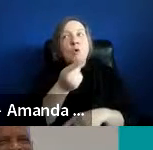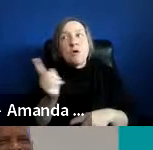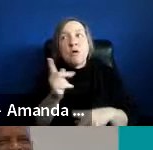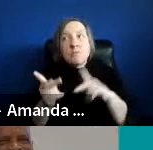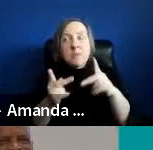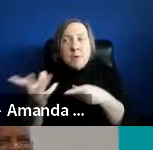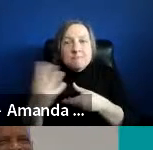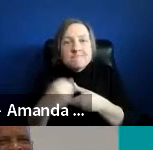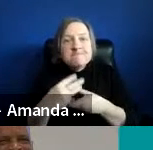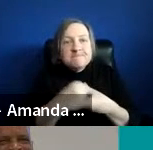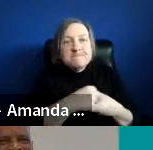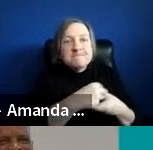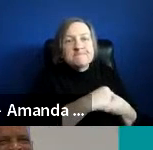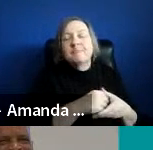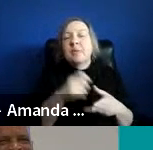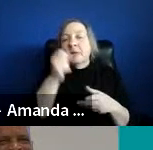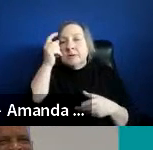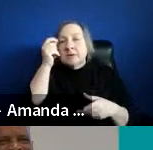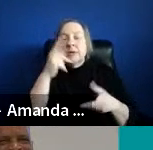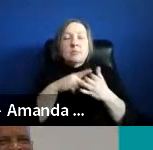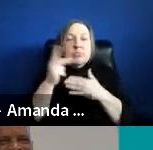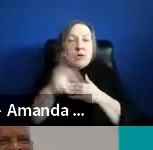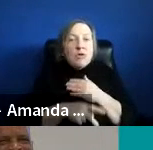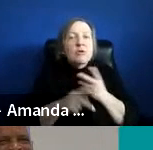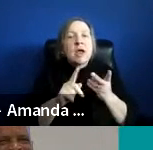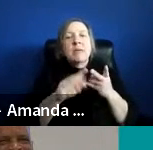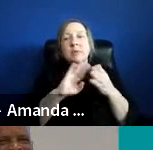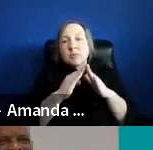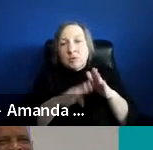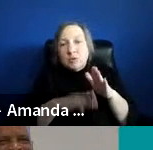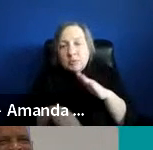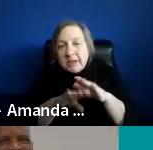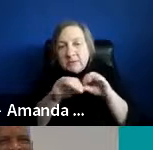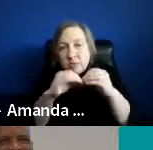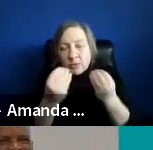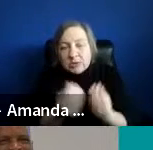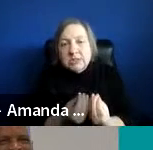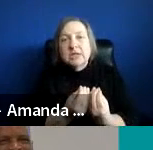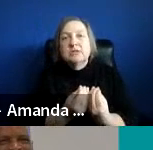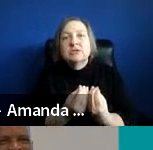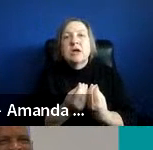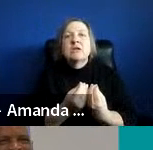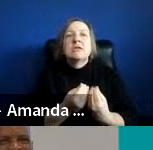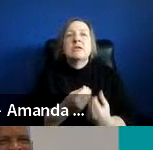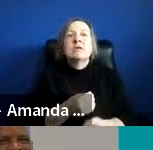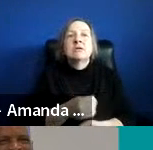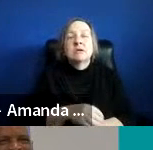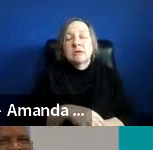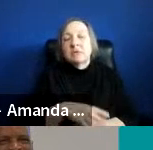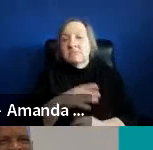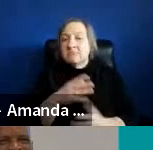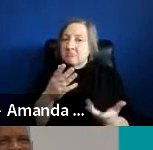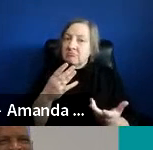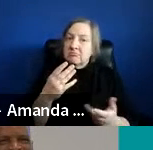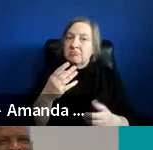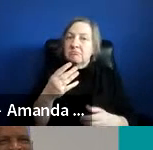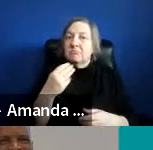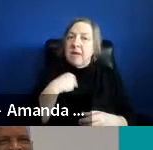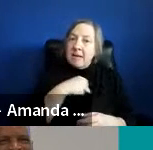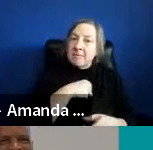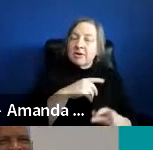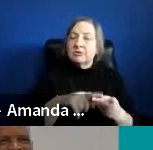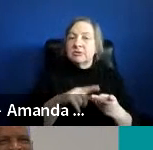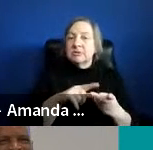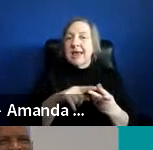engagement directly with the program, with those community-based organizations, but also you know, some of the members and journalists that